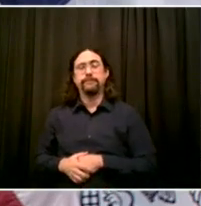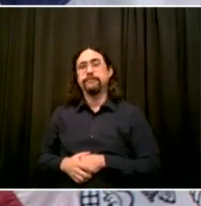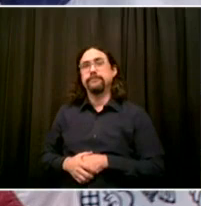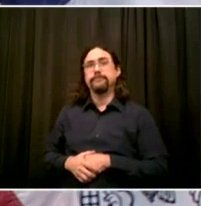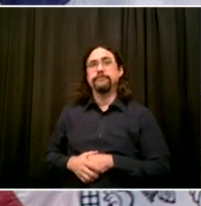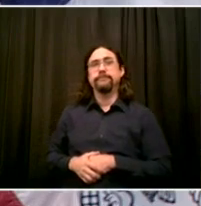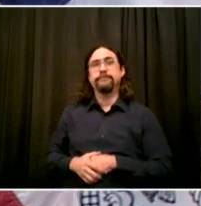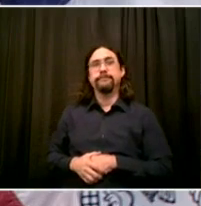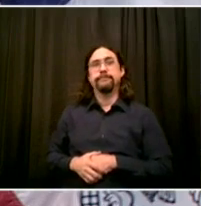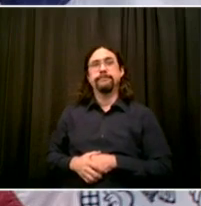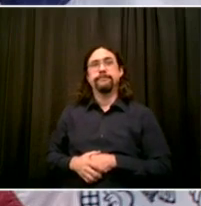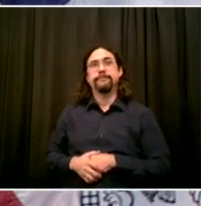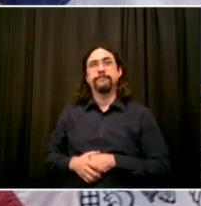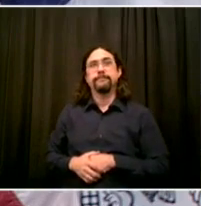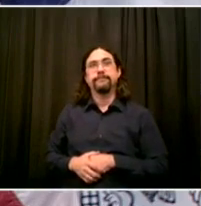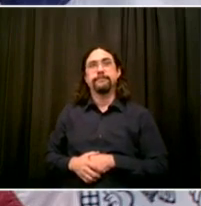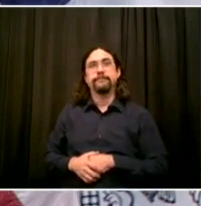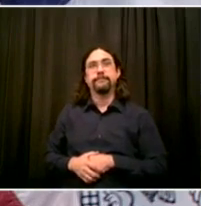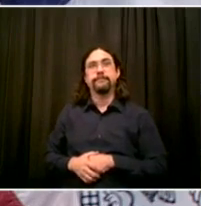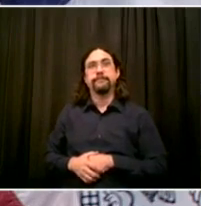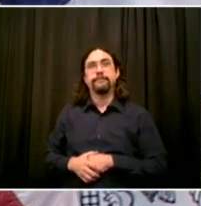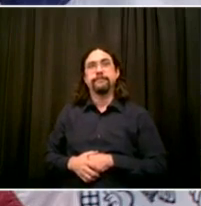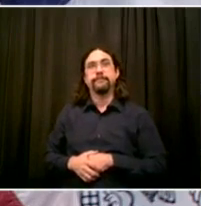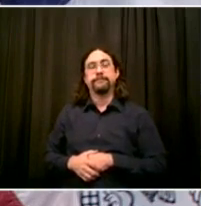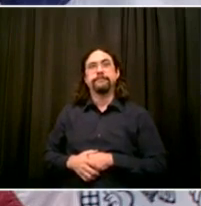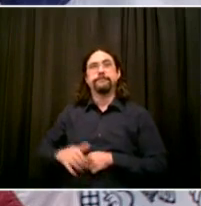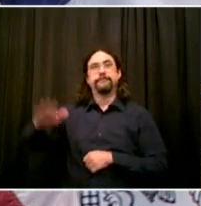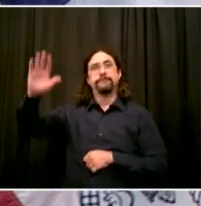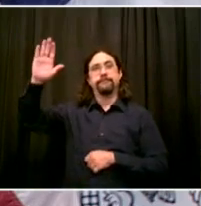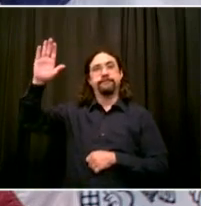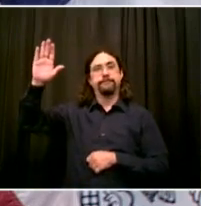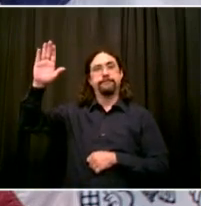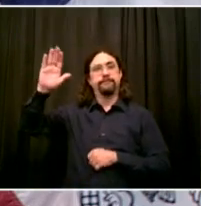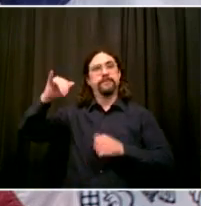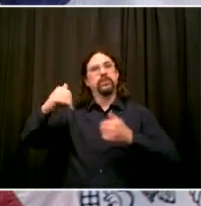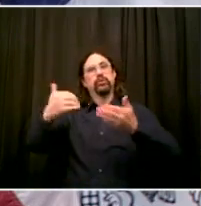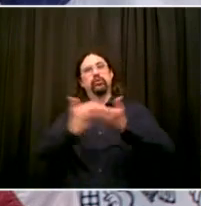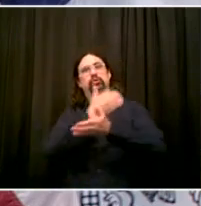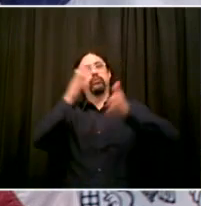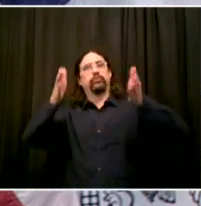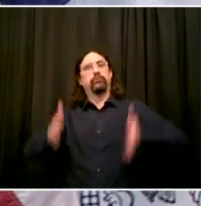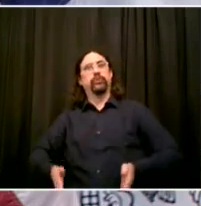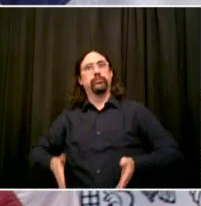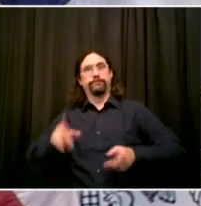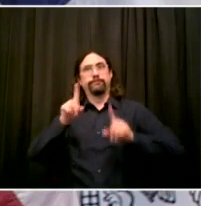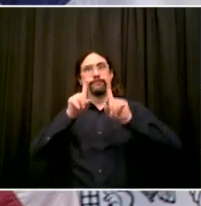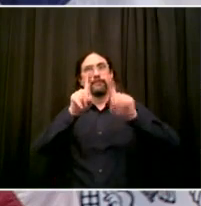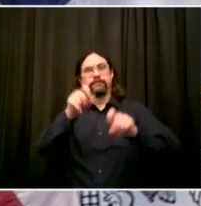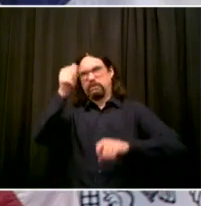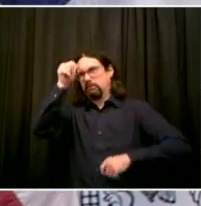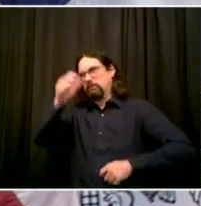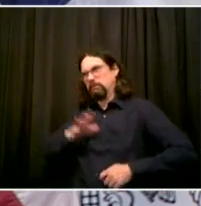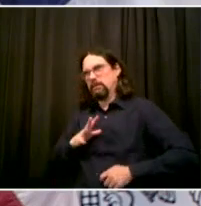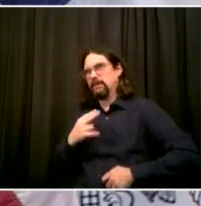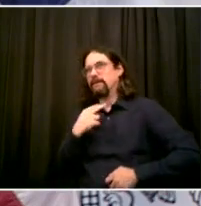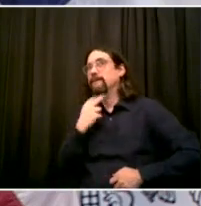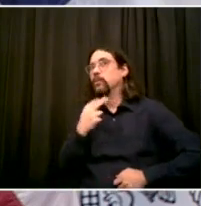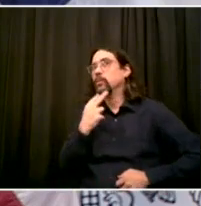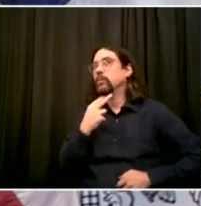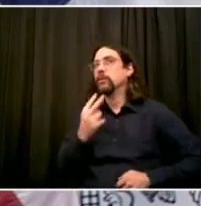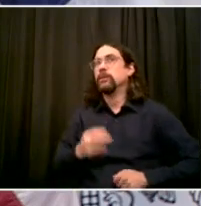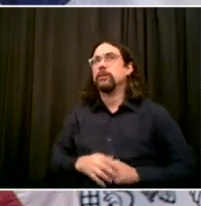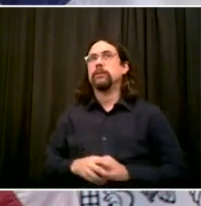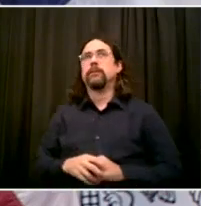shows police officers in the end of May trying to remove a homeless person from the subways,